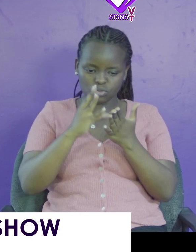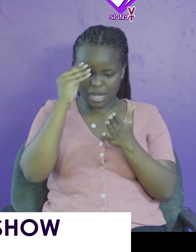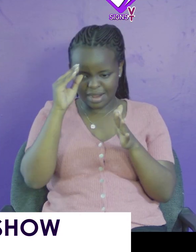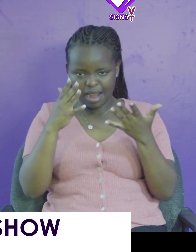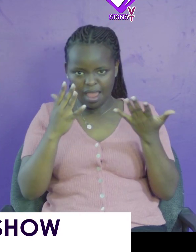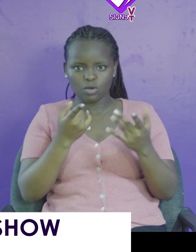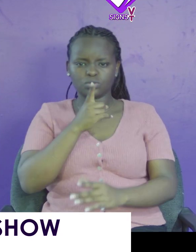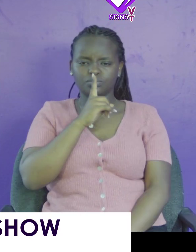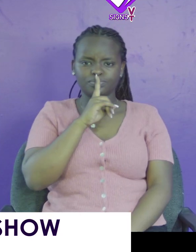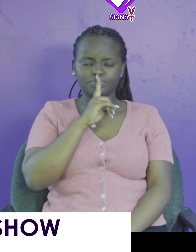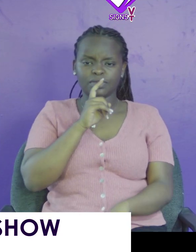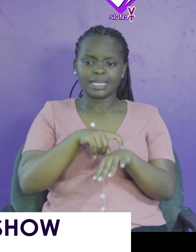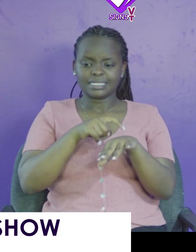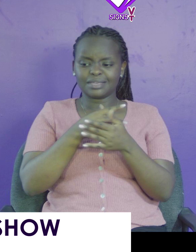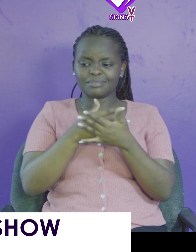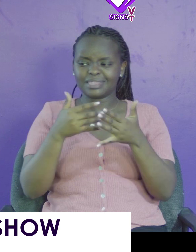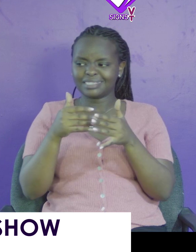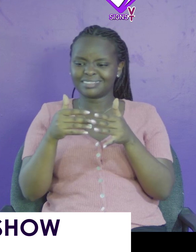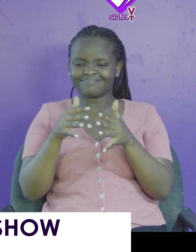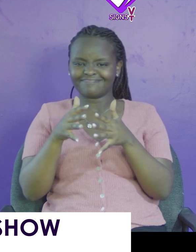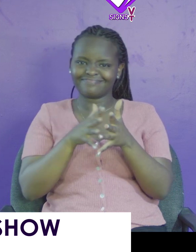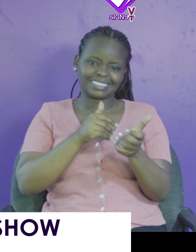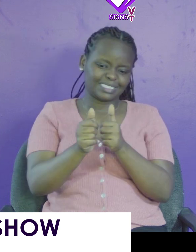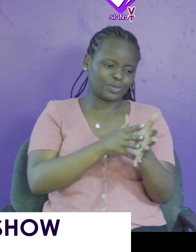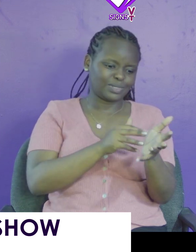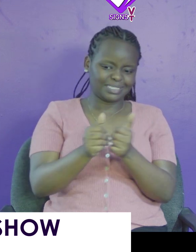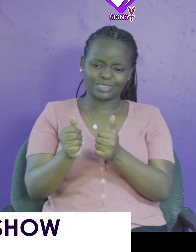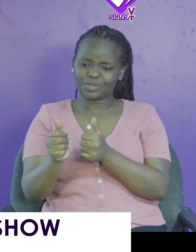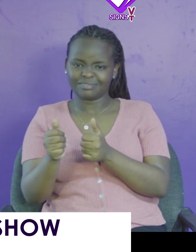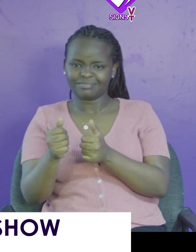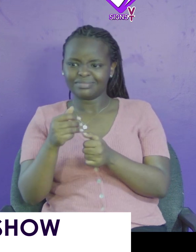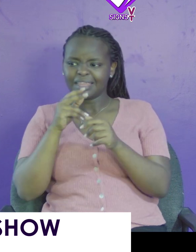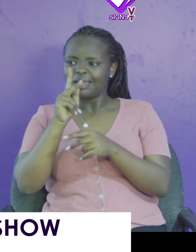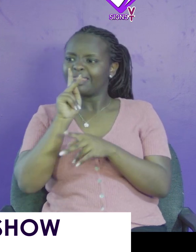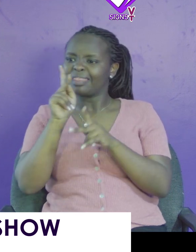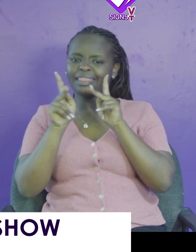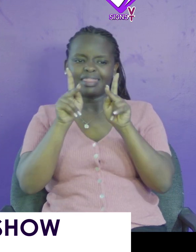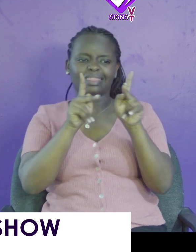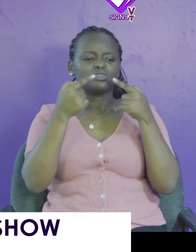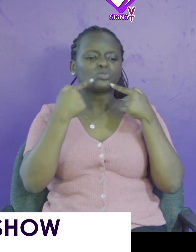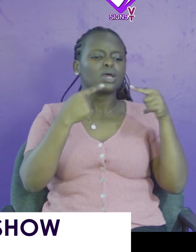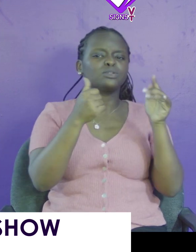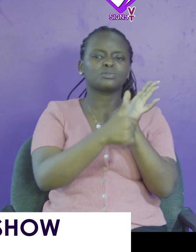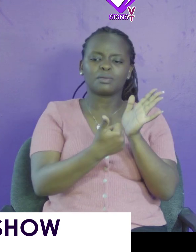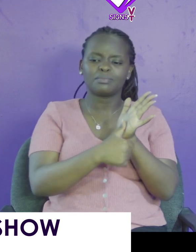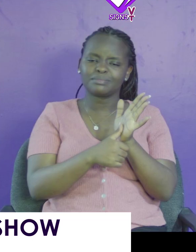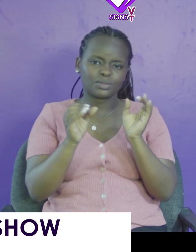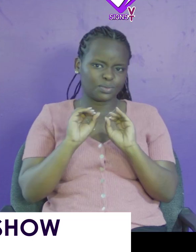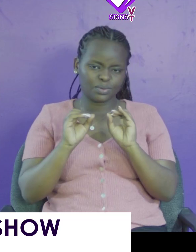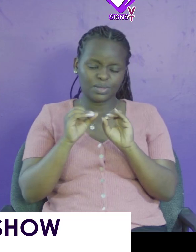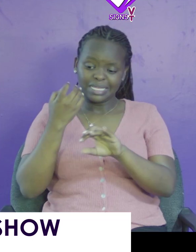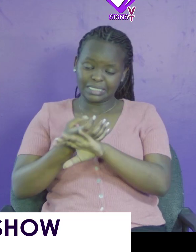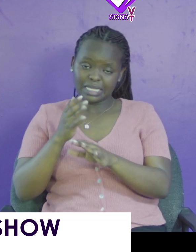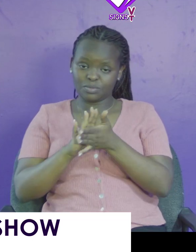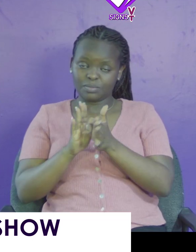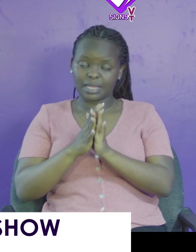keep quiet, even when things are not. Just keep. Do not open your mouth to tell your problems to people. That's why I said it's hard to be a man. Yes,